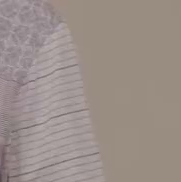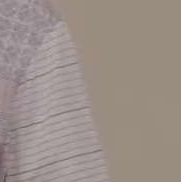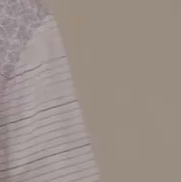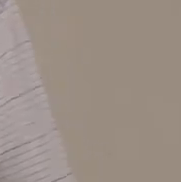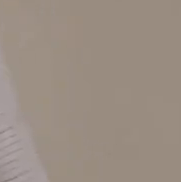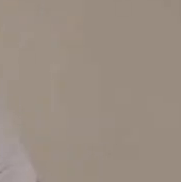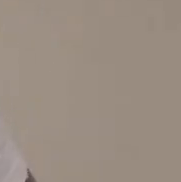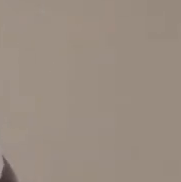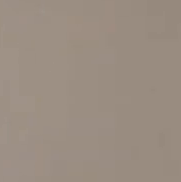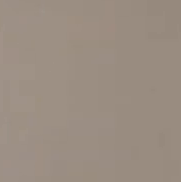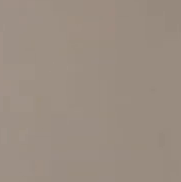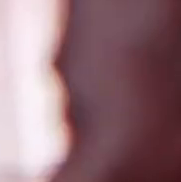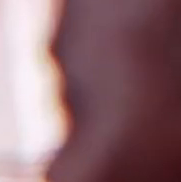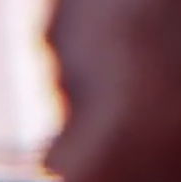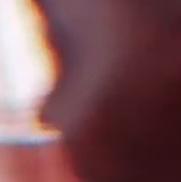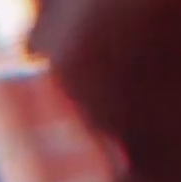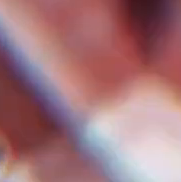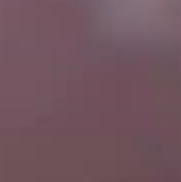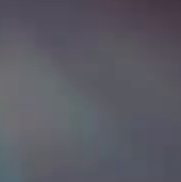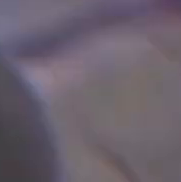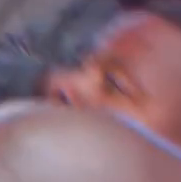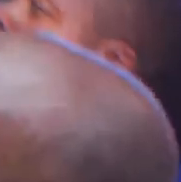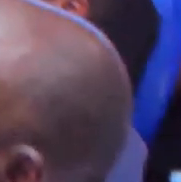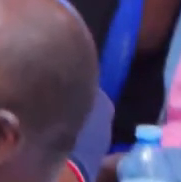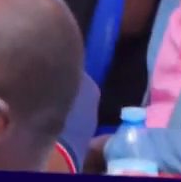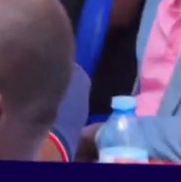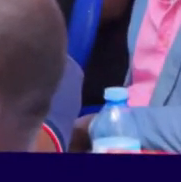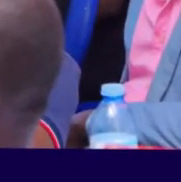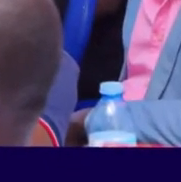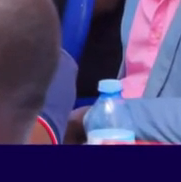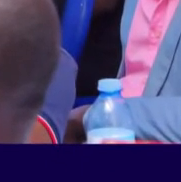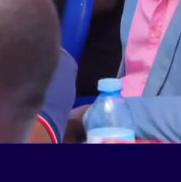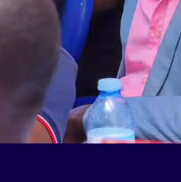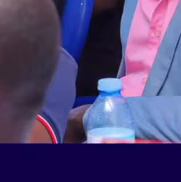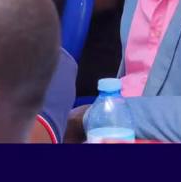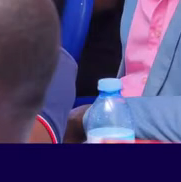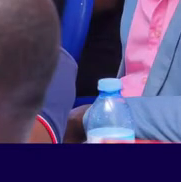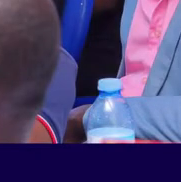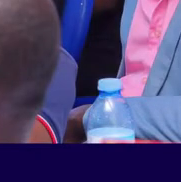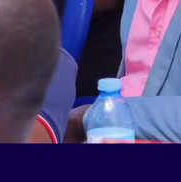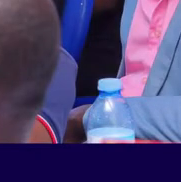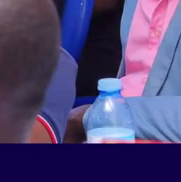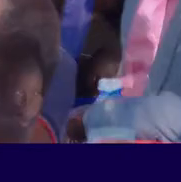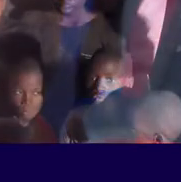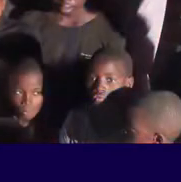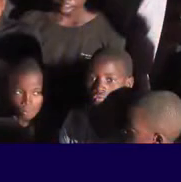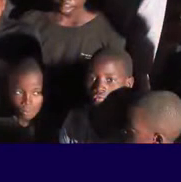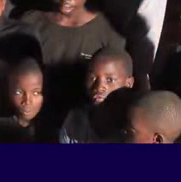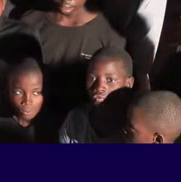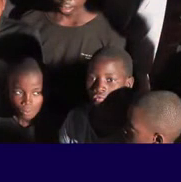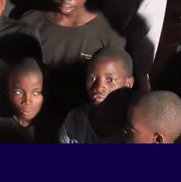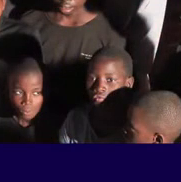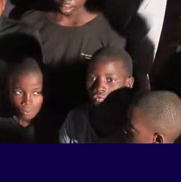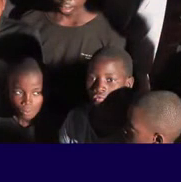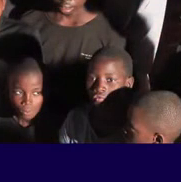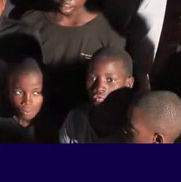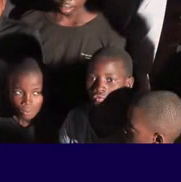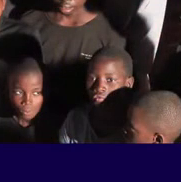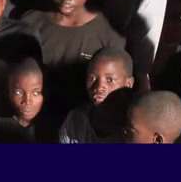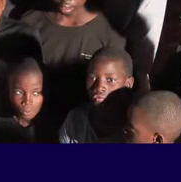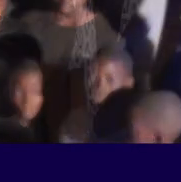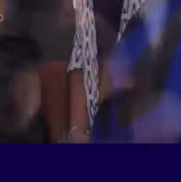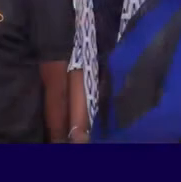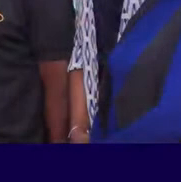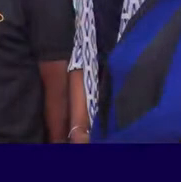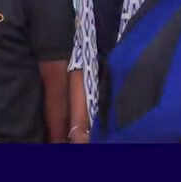Come and watch some of the best films made by your very own creative minds on their way to stardom. Follow and support the different nominees